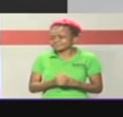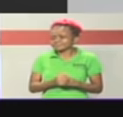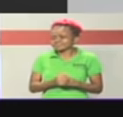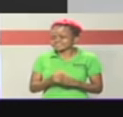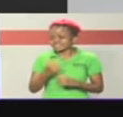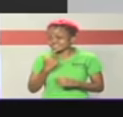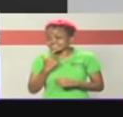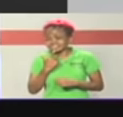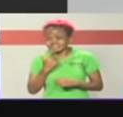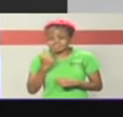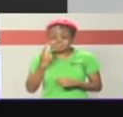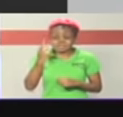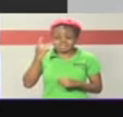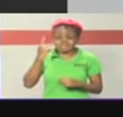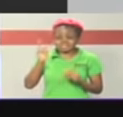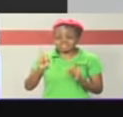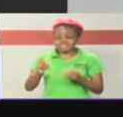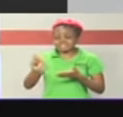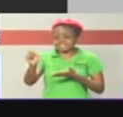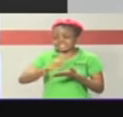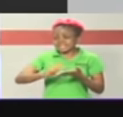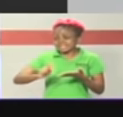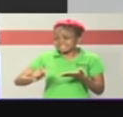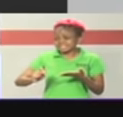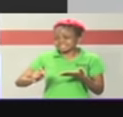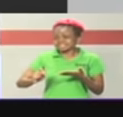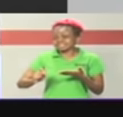government of any responsibility should something have